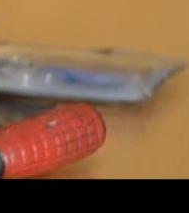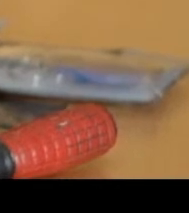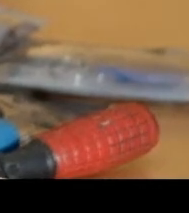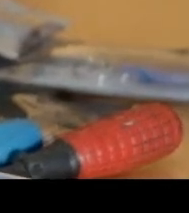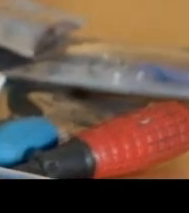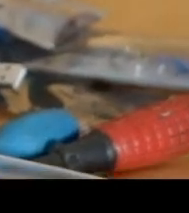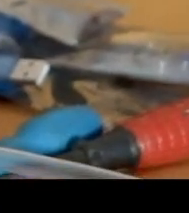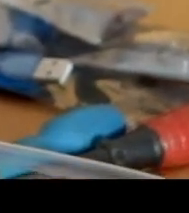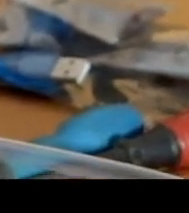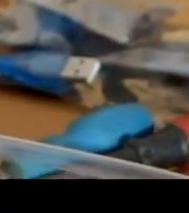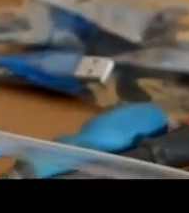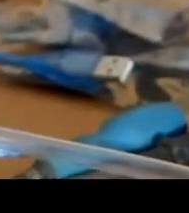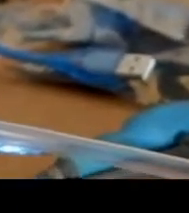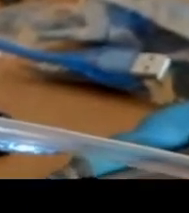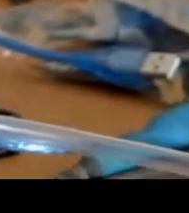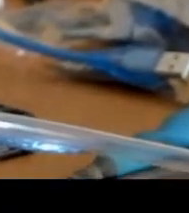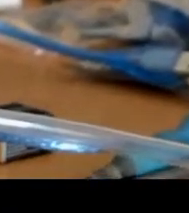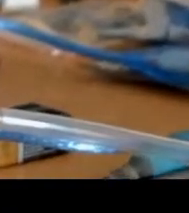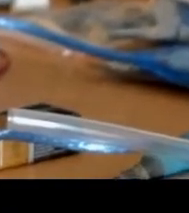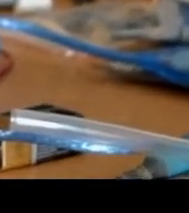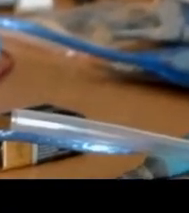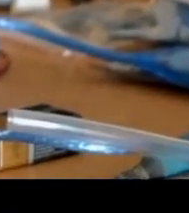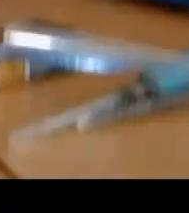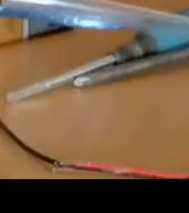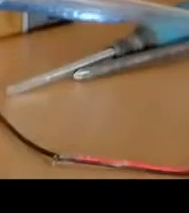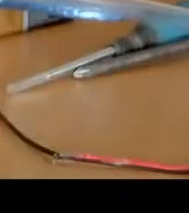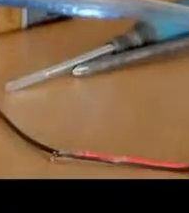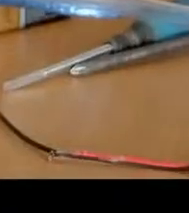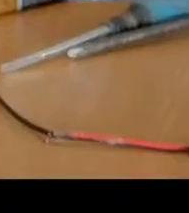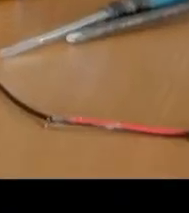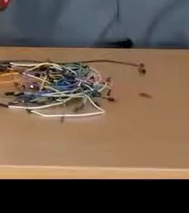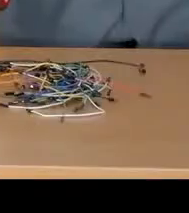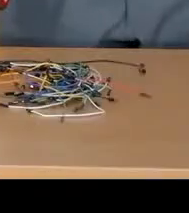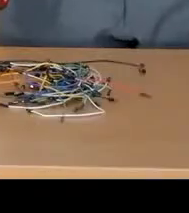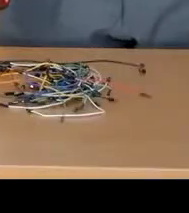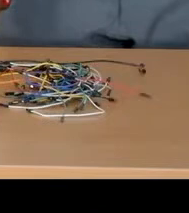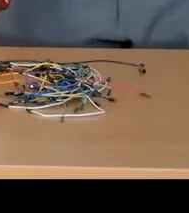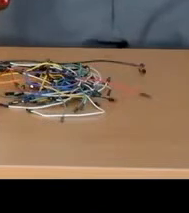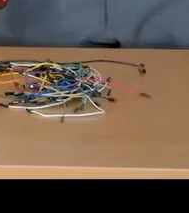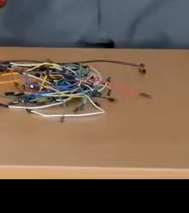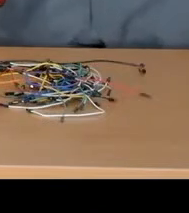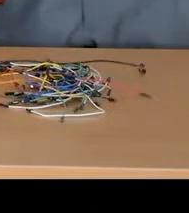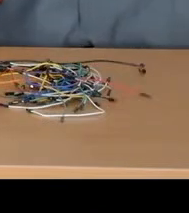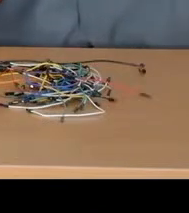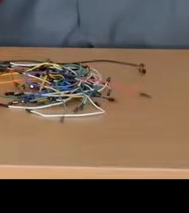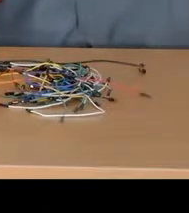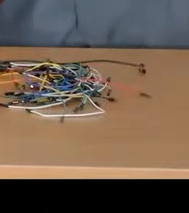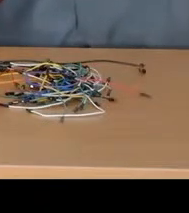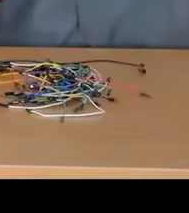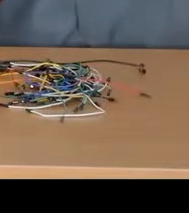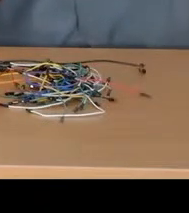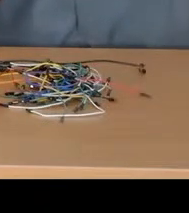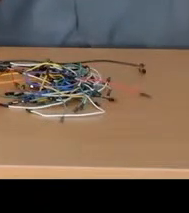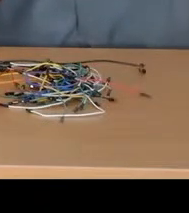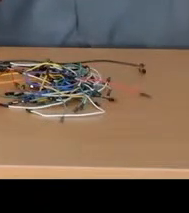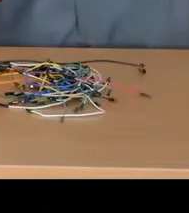automatic functionality. So Richard will take us through the